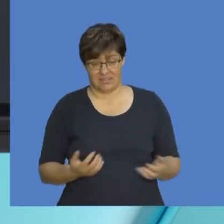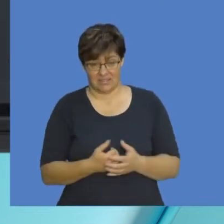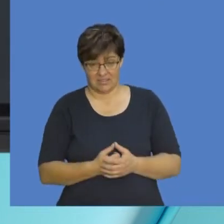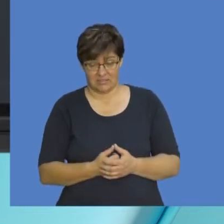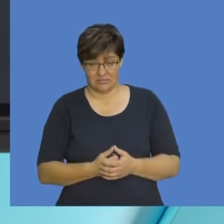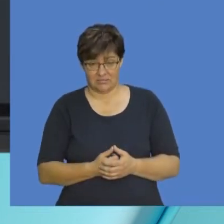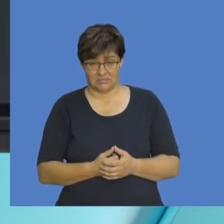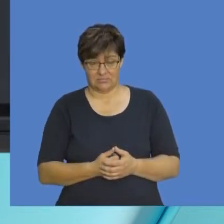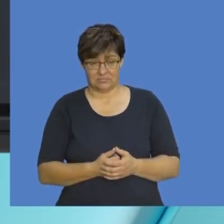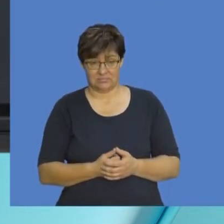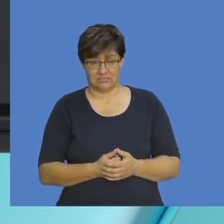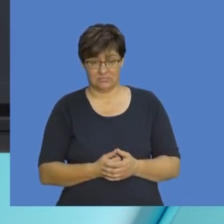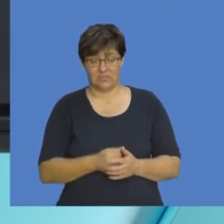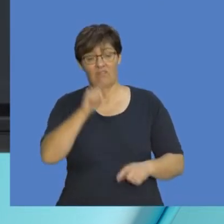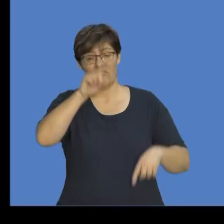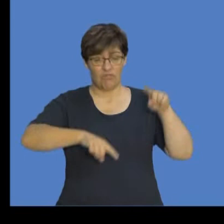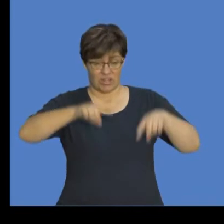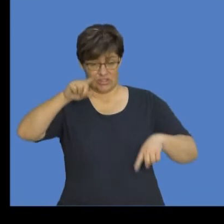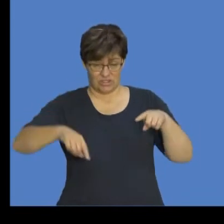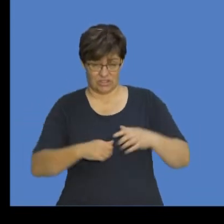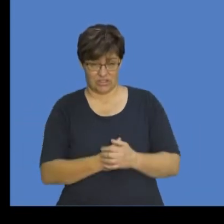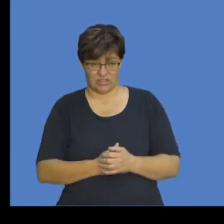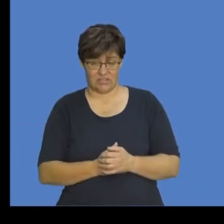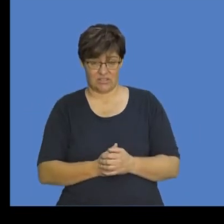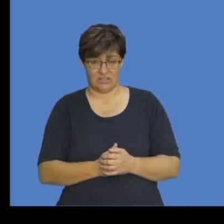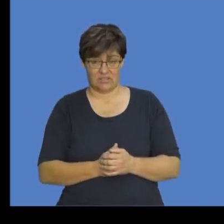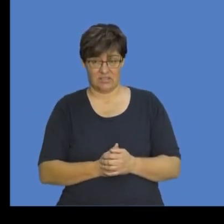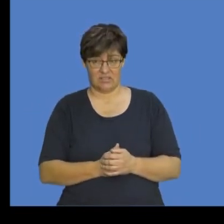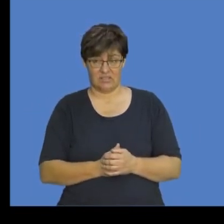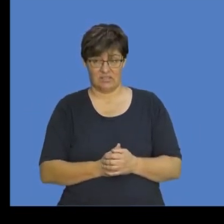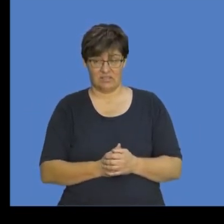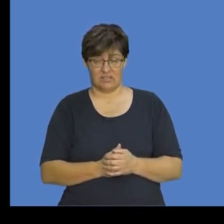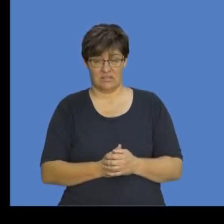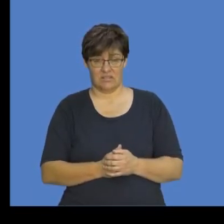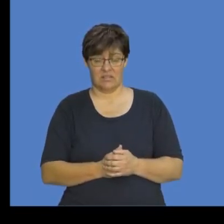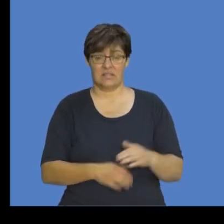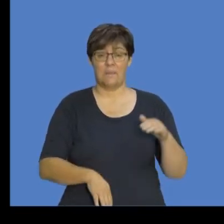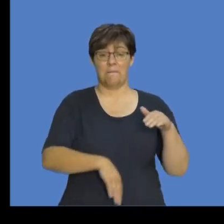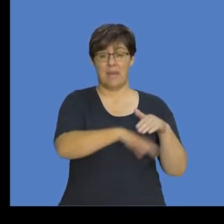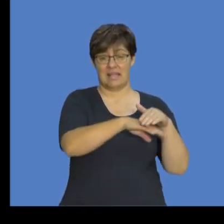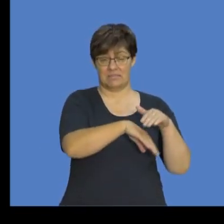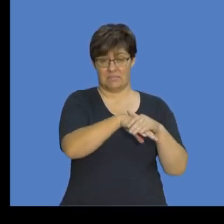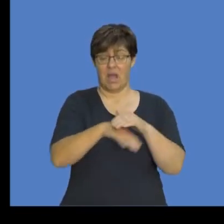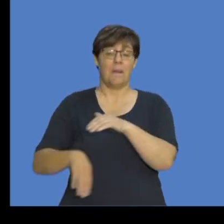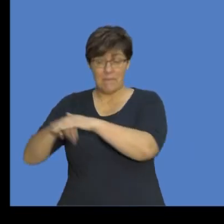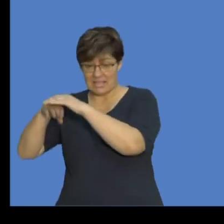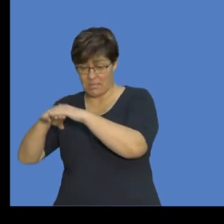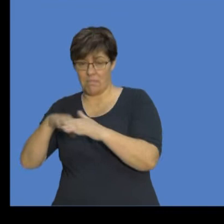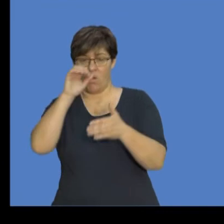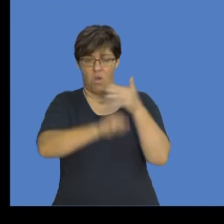here. Okay. So if we do the range, just remember that the range is the